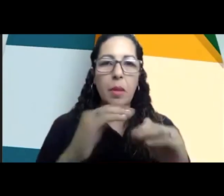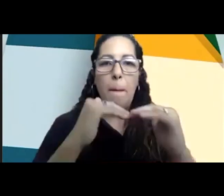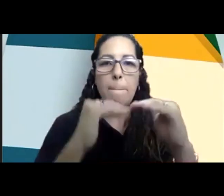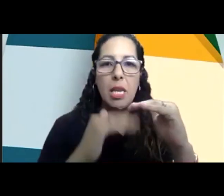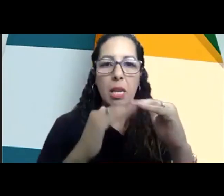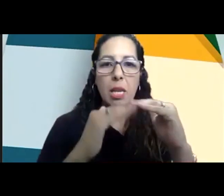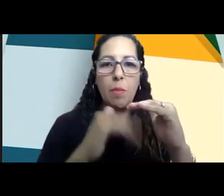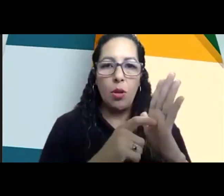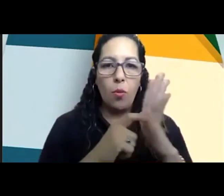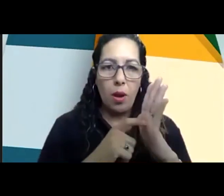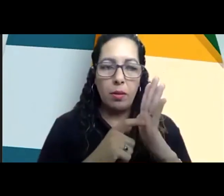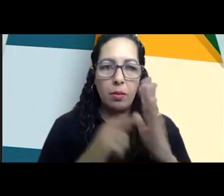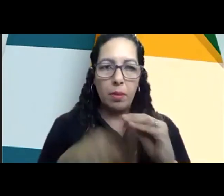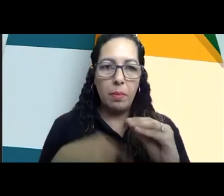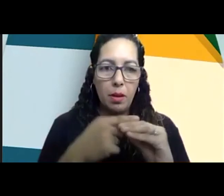insurance policies